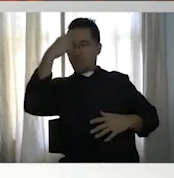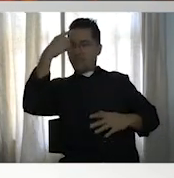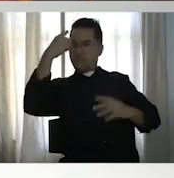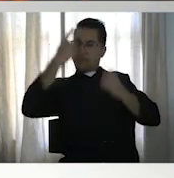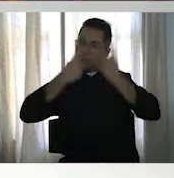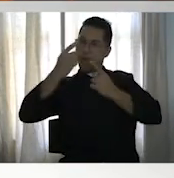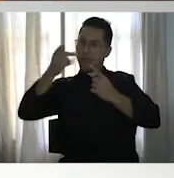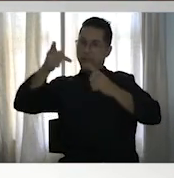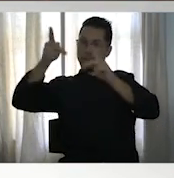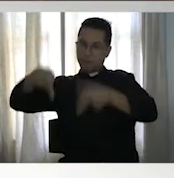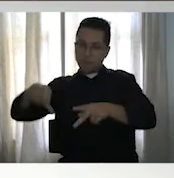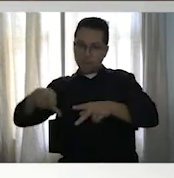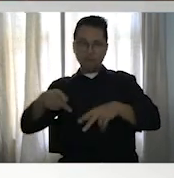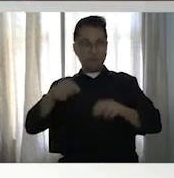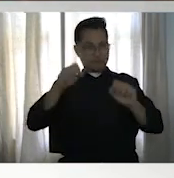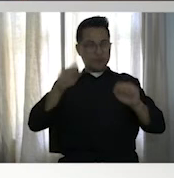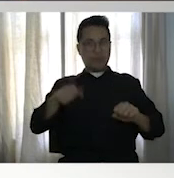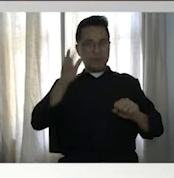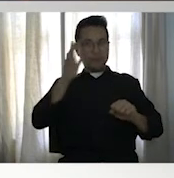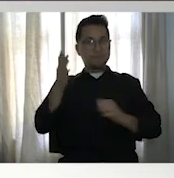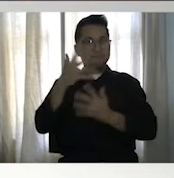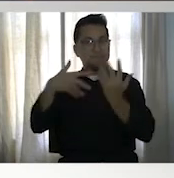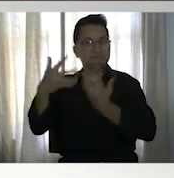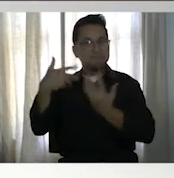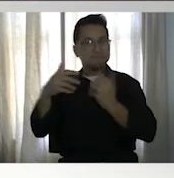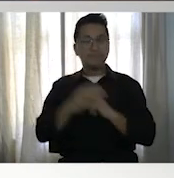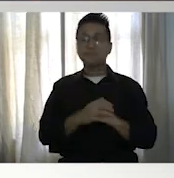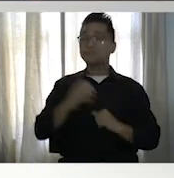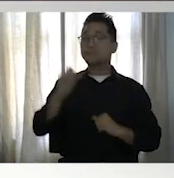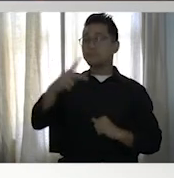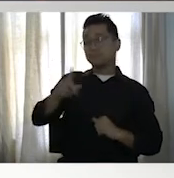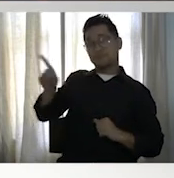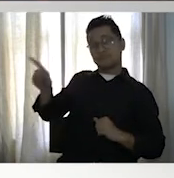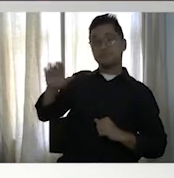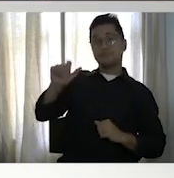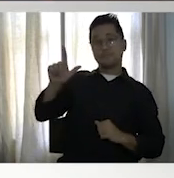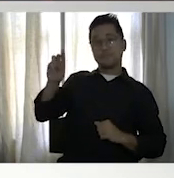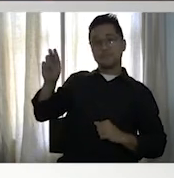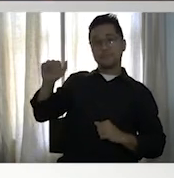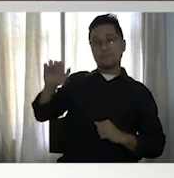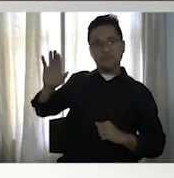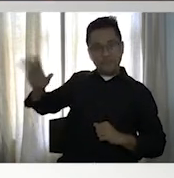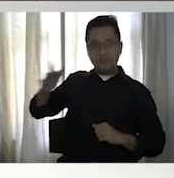you're able to be social. Okay, this is Alana's favorite. If